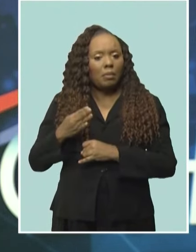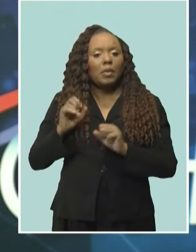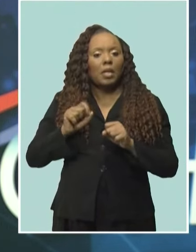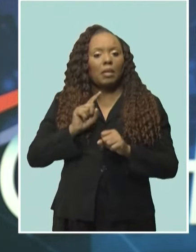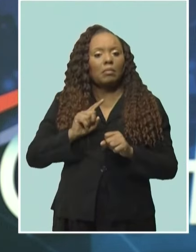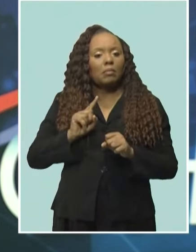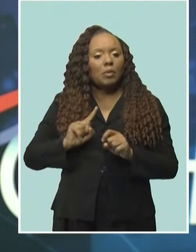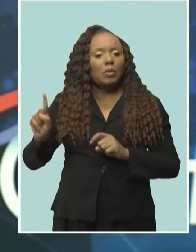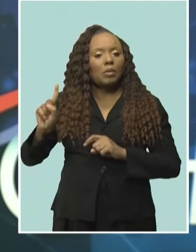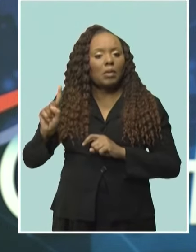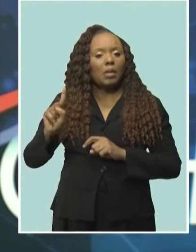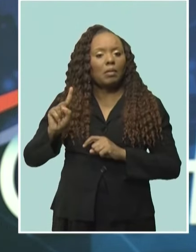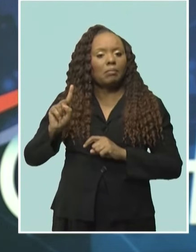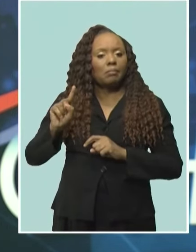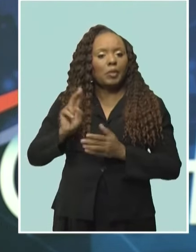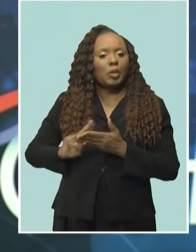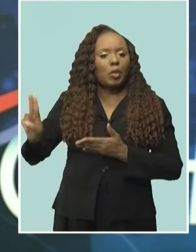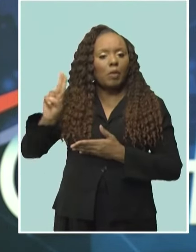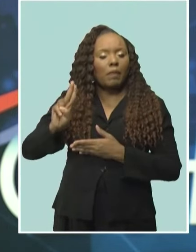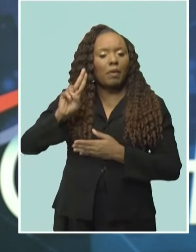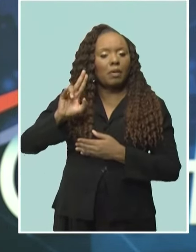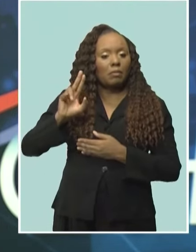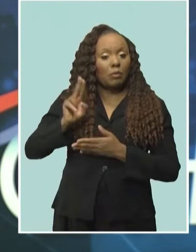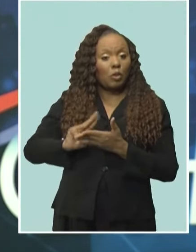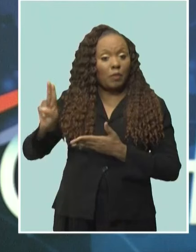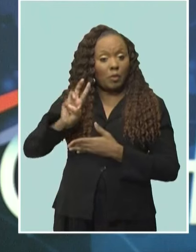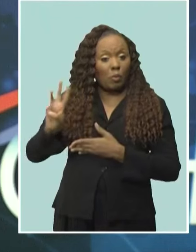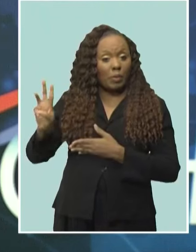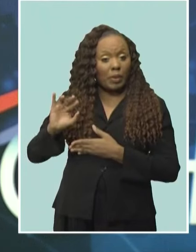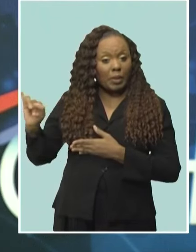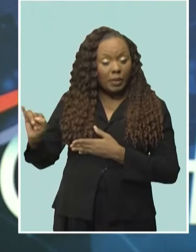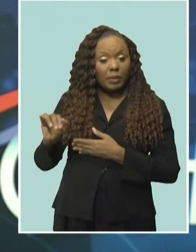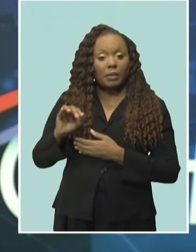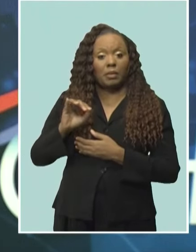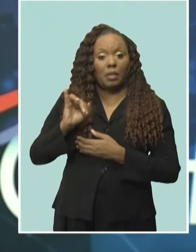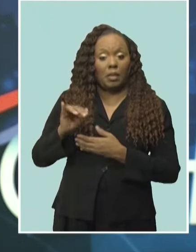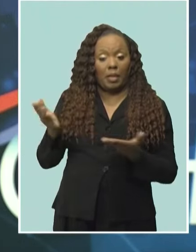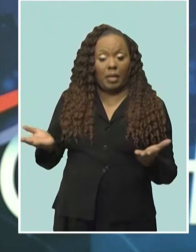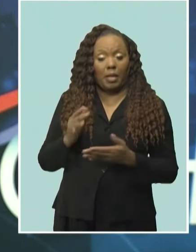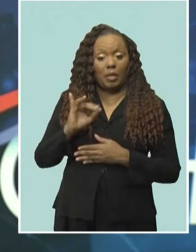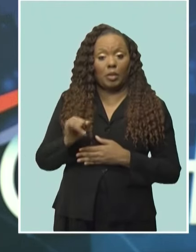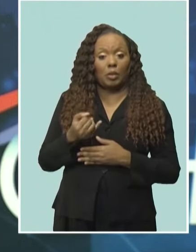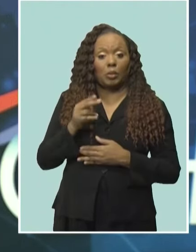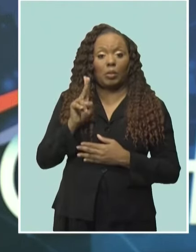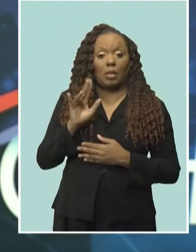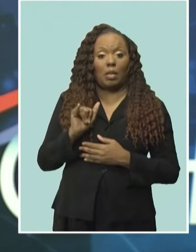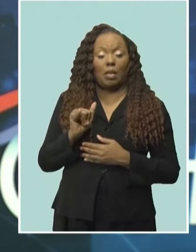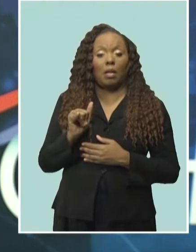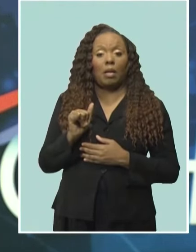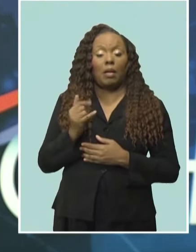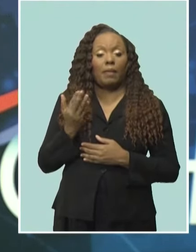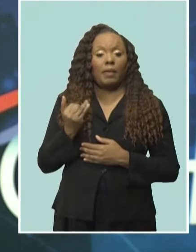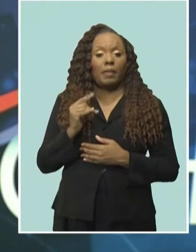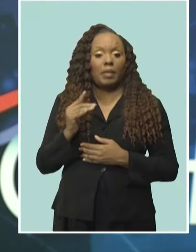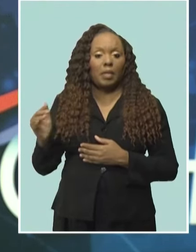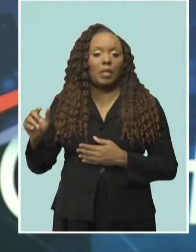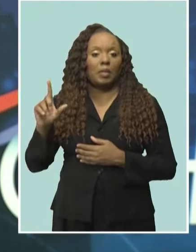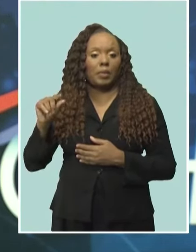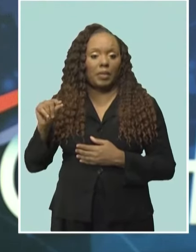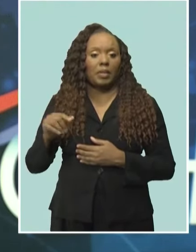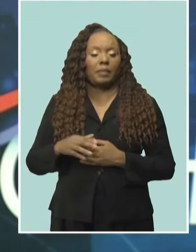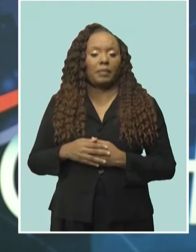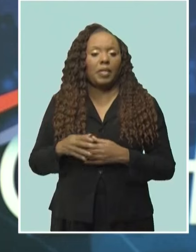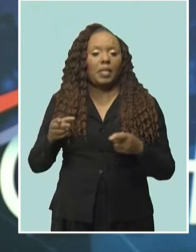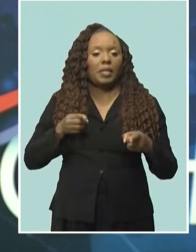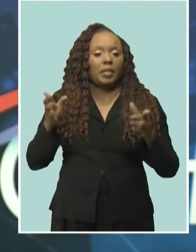to the 20th. Multi-Property Director of Human Resources for JW Marriott Marquis Hotel Dubai, Richard Thackeray, says he's